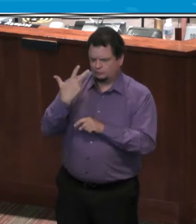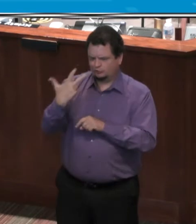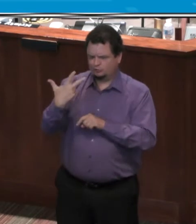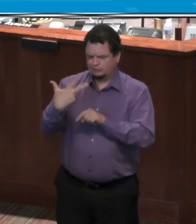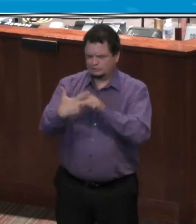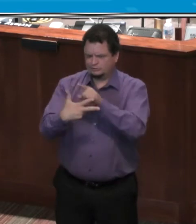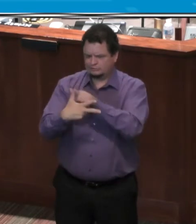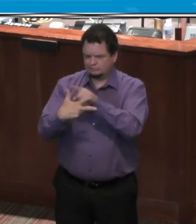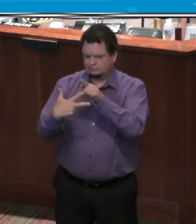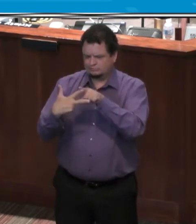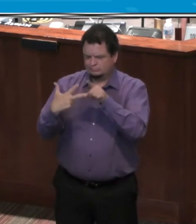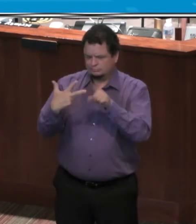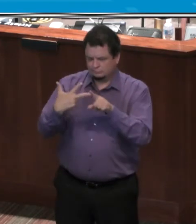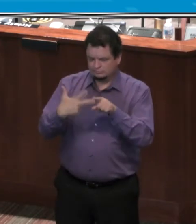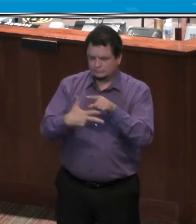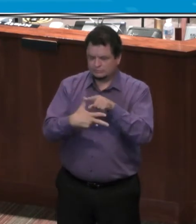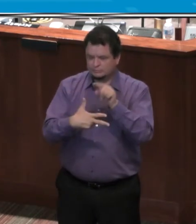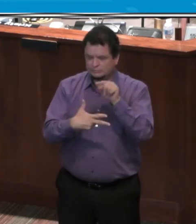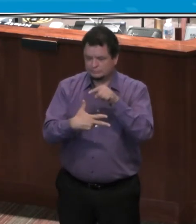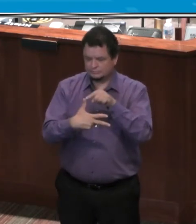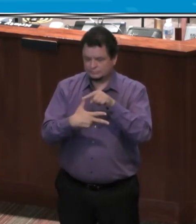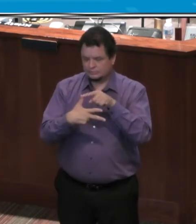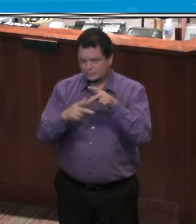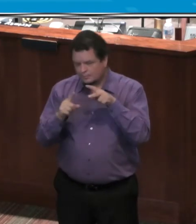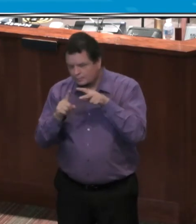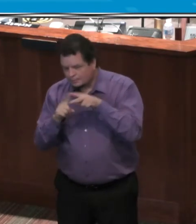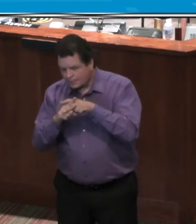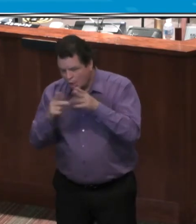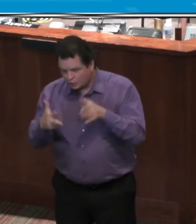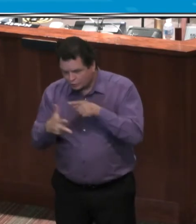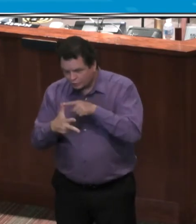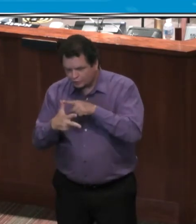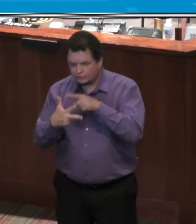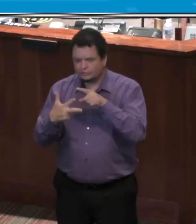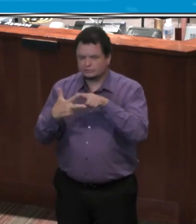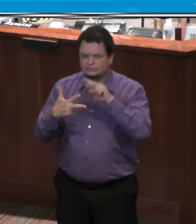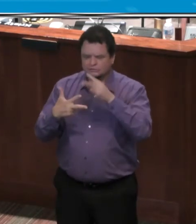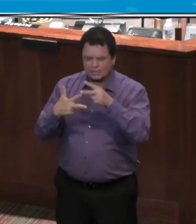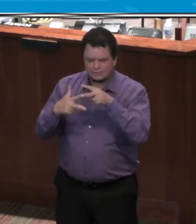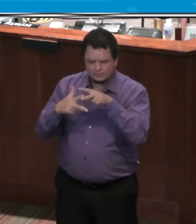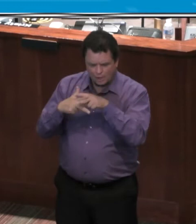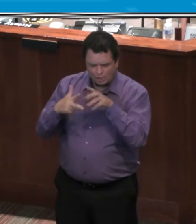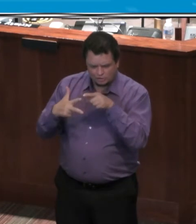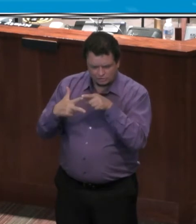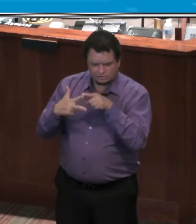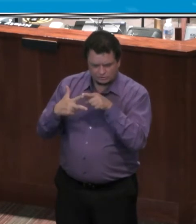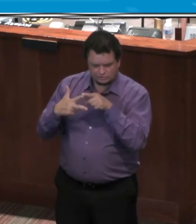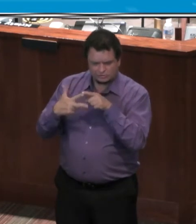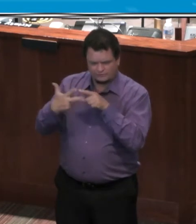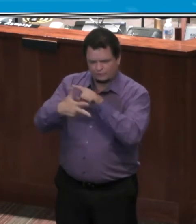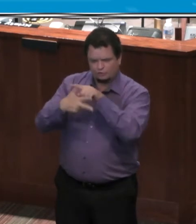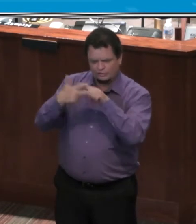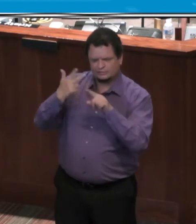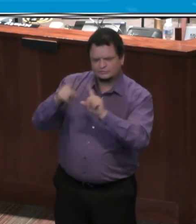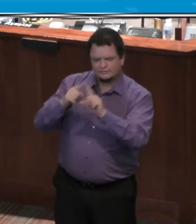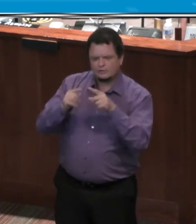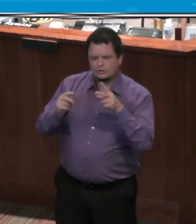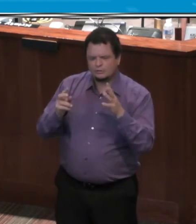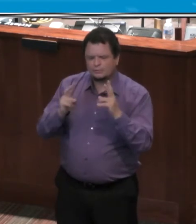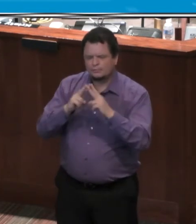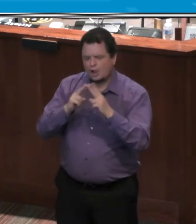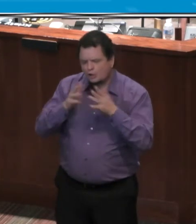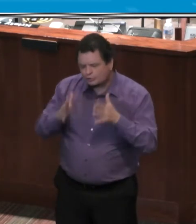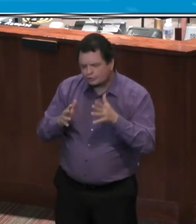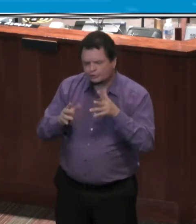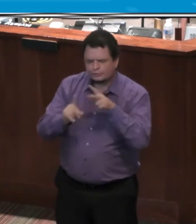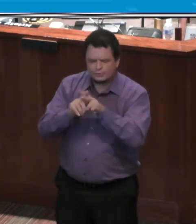through focus groups, and then tertiary partners in a survey. Of course, we decided this in January 2020, and